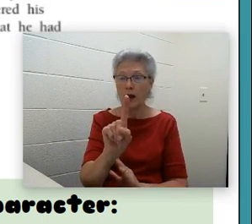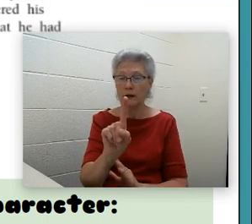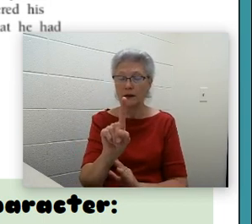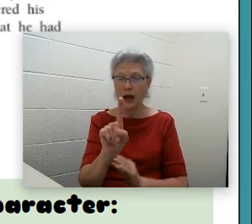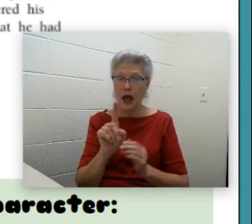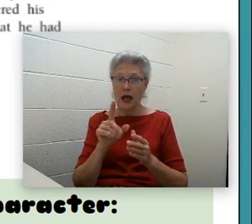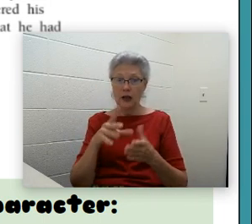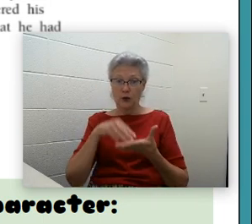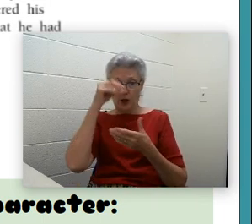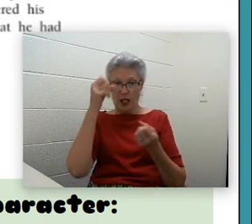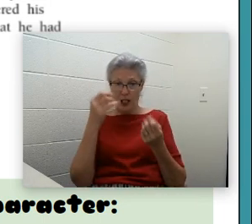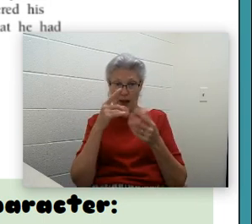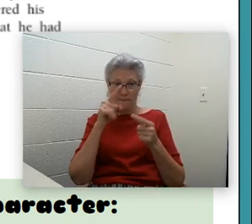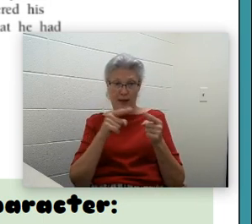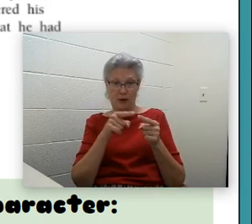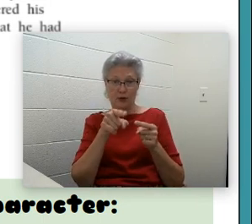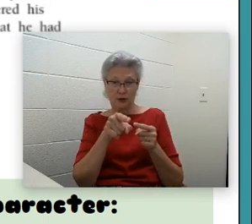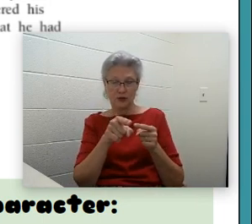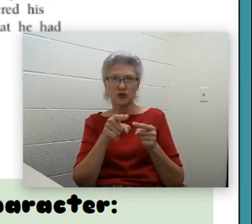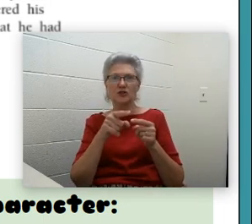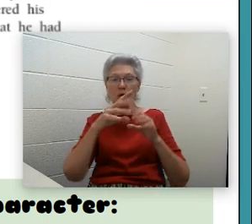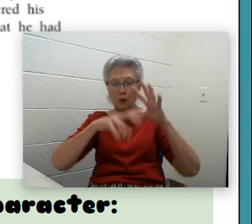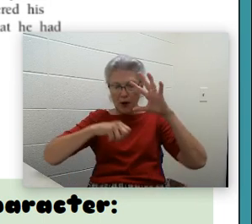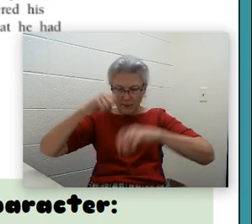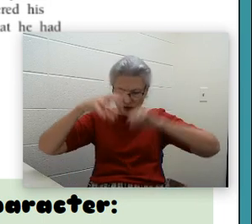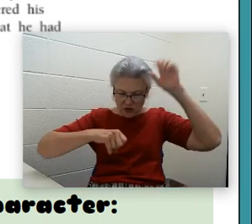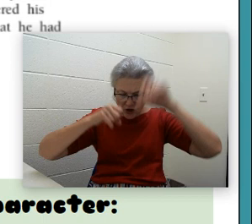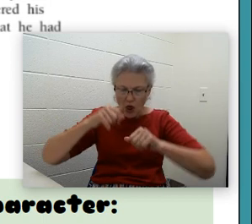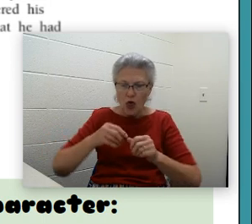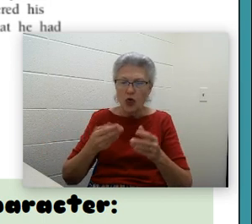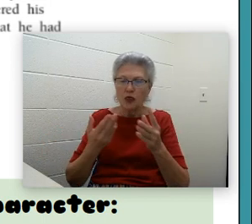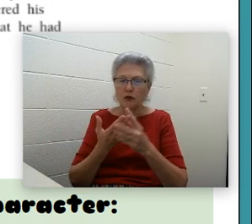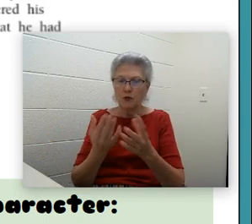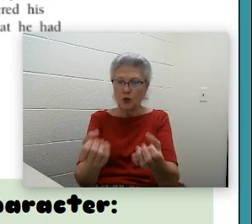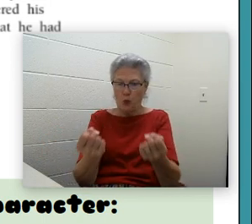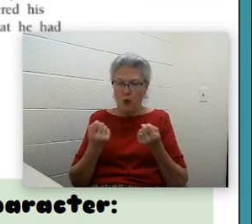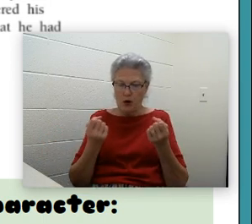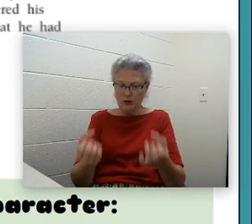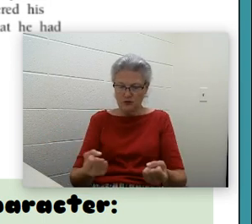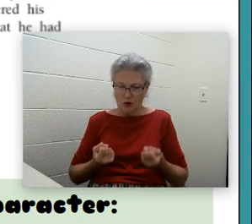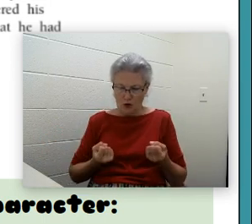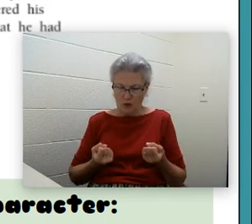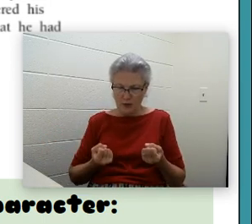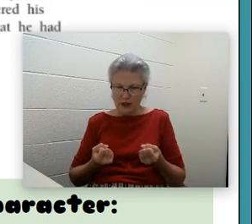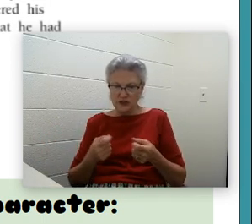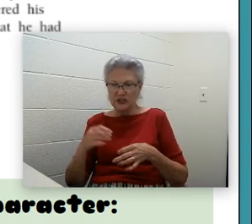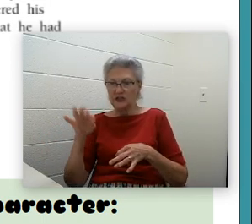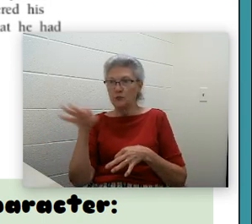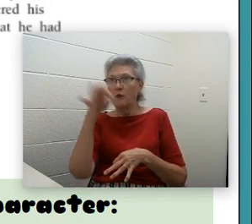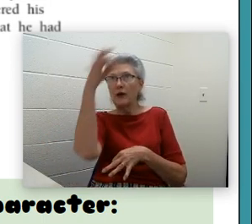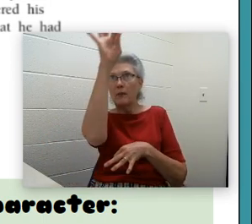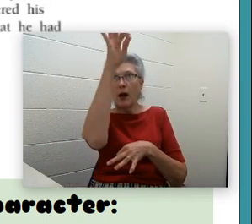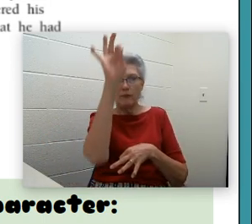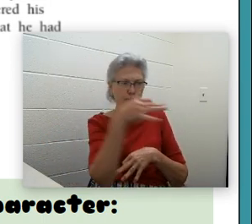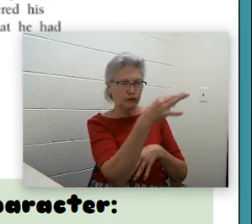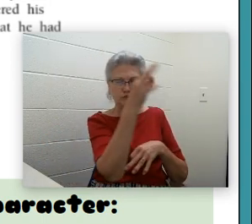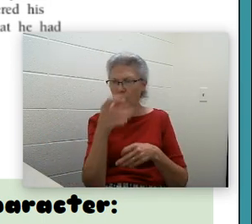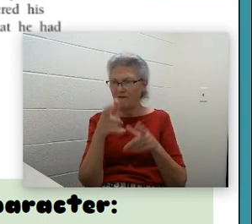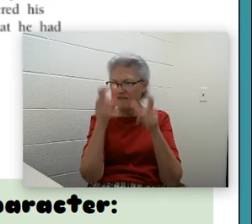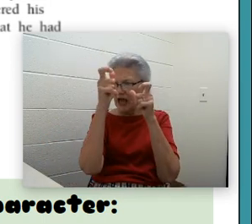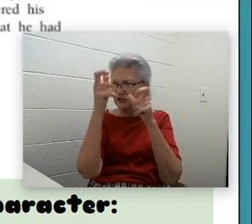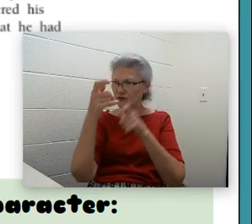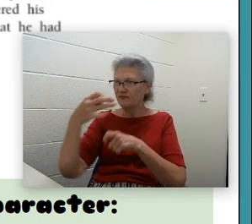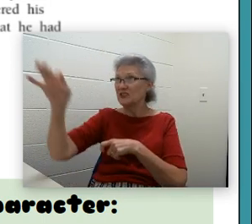learn a lot about her. I notice that she rummaged through the wardrobe, she's flashing about so quickly, that means she's moving